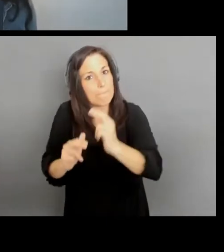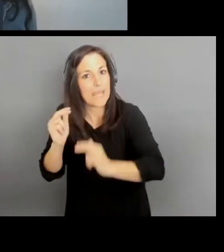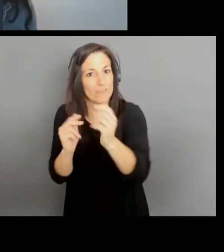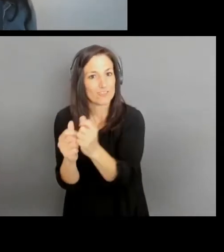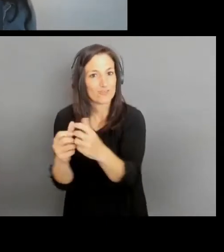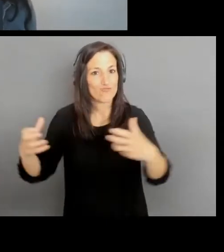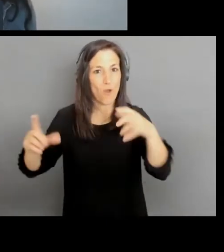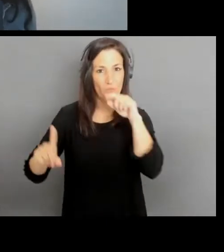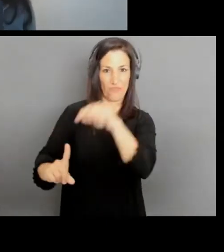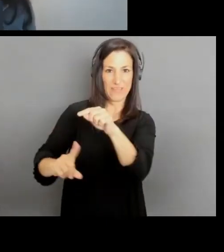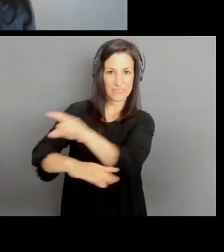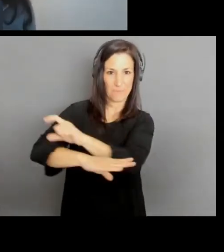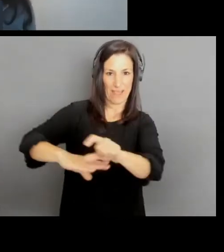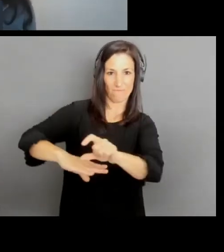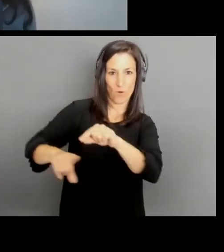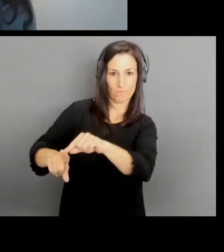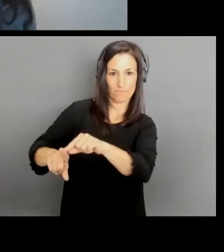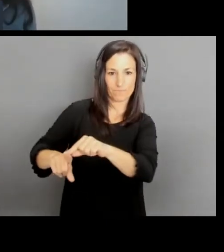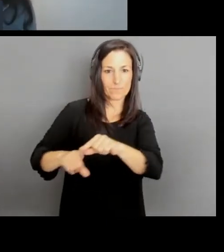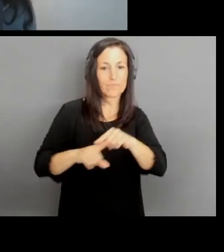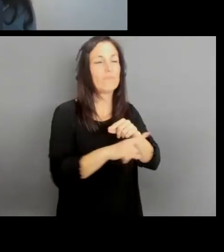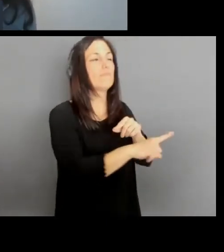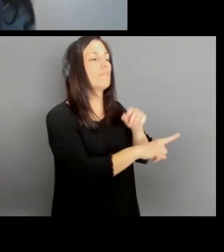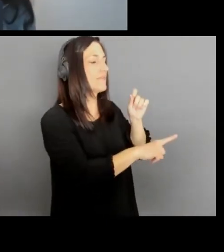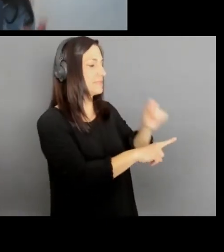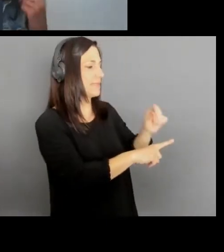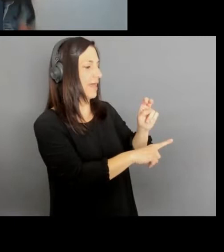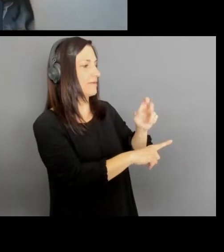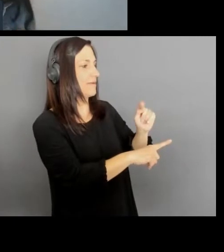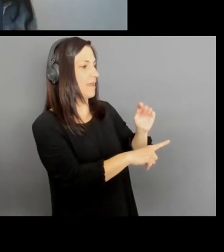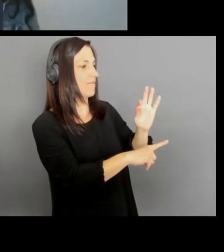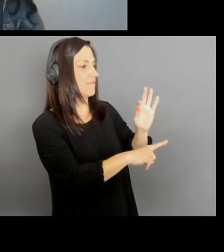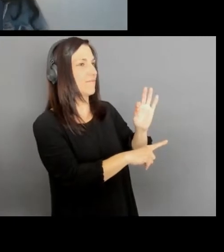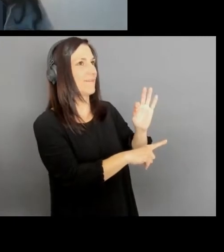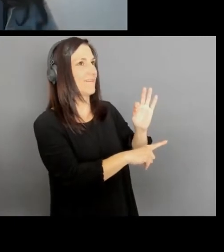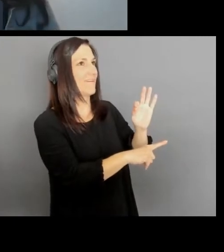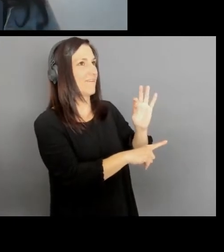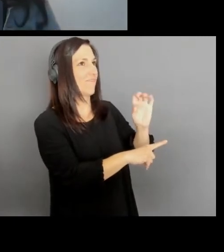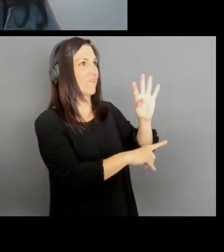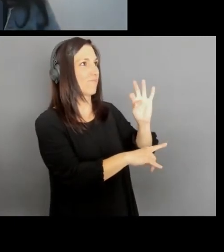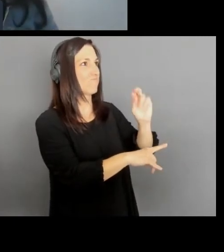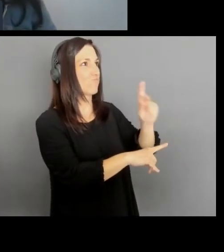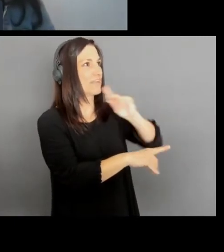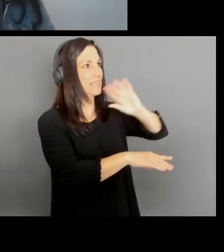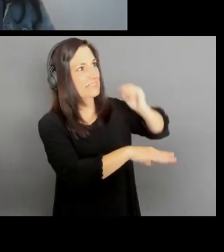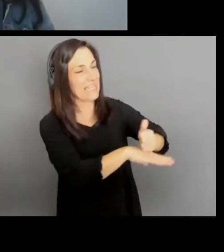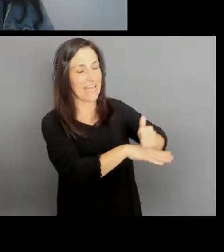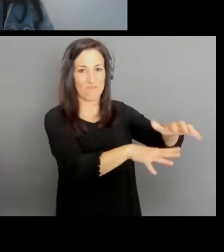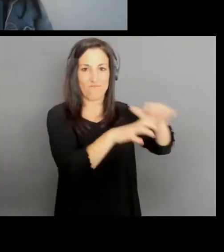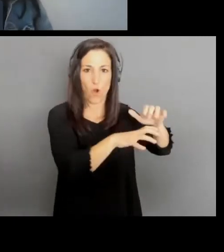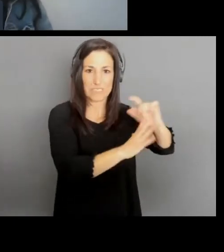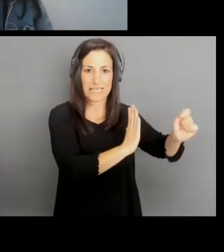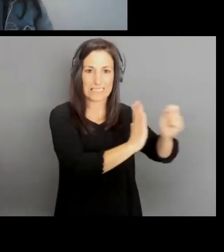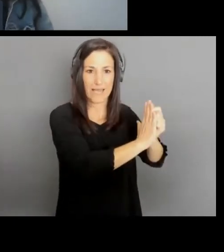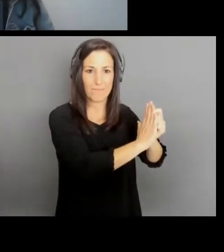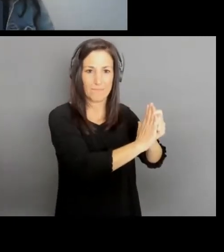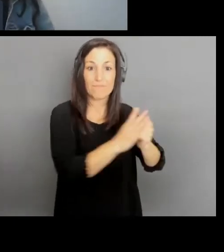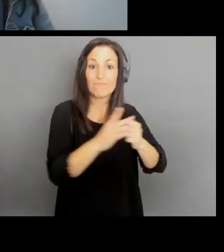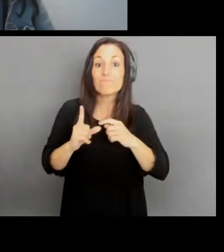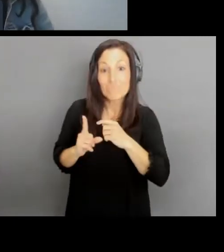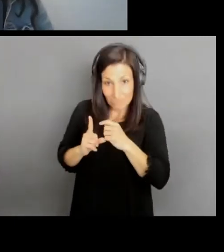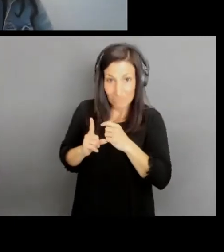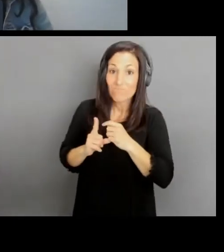Okay, so .NET Framework is a frame frozen in time. Yeah, it is getting security updates, but it's having no new enhancements.